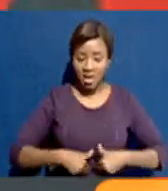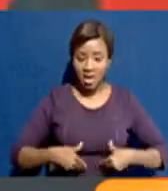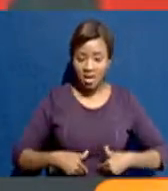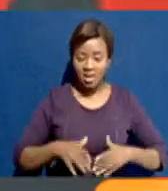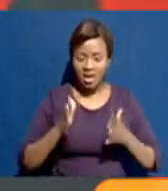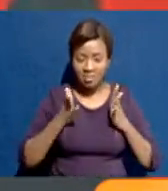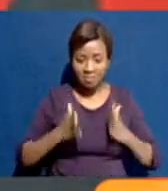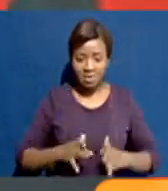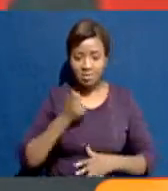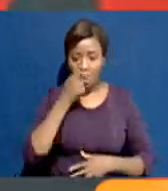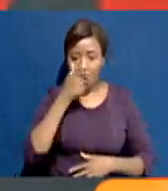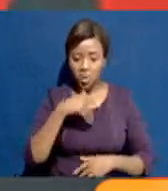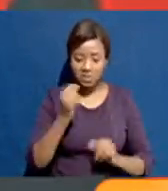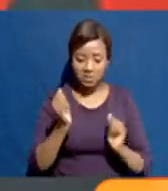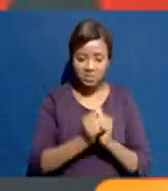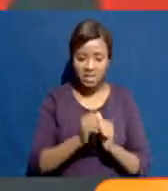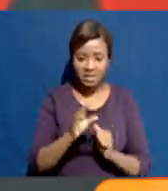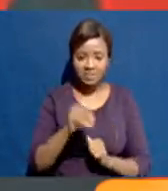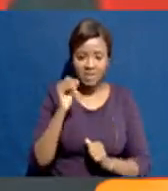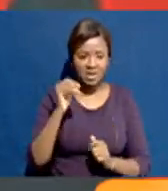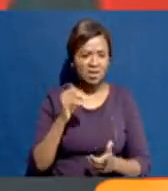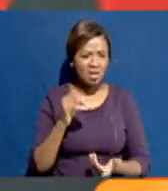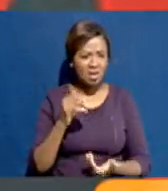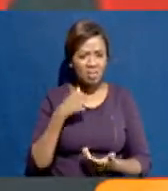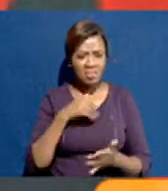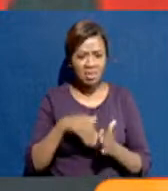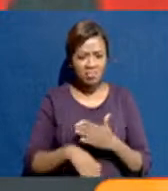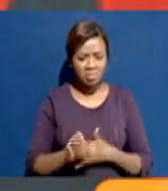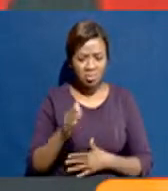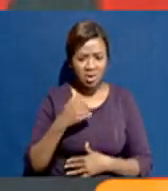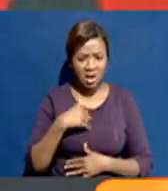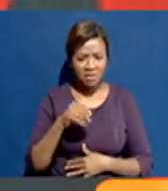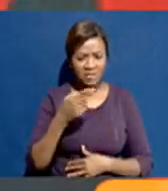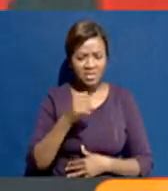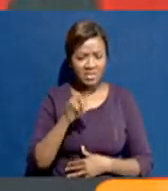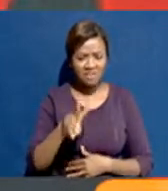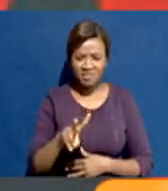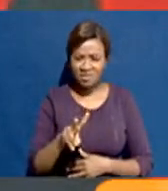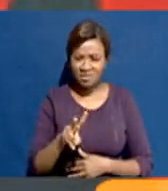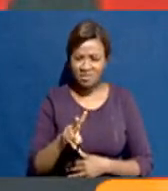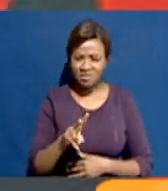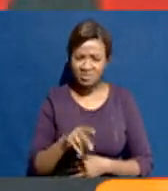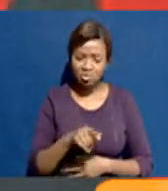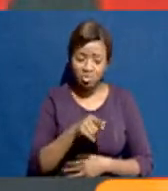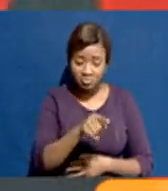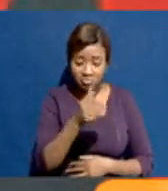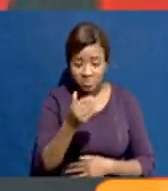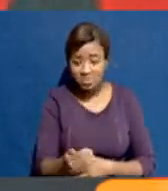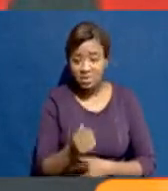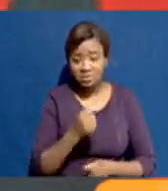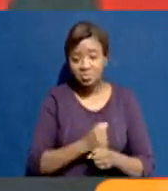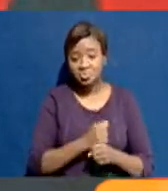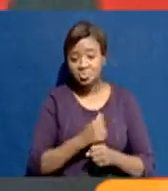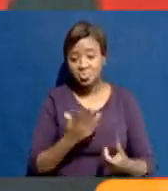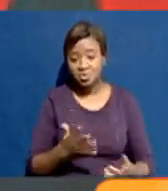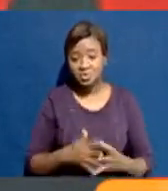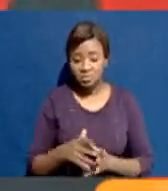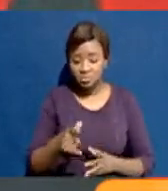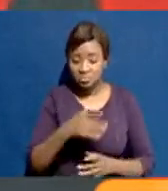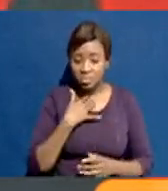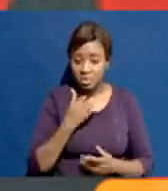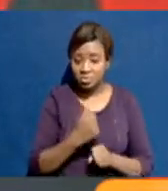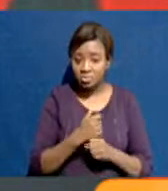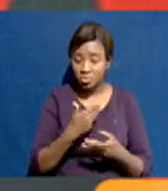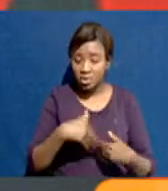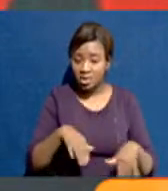10 years, have just realized I was born with HIV, what do you want this young person to do? This child, that's a child. Do you want them to give up? No, I